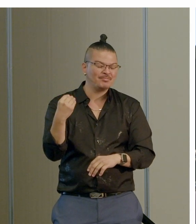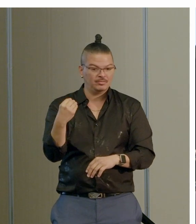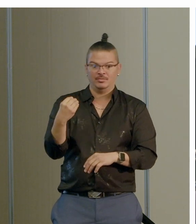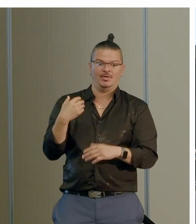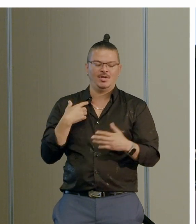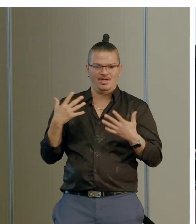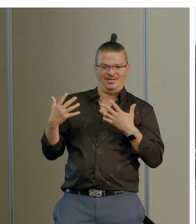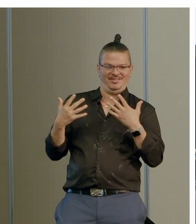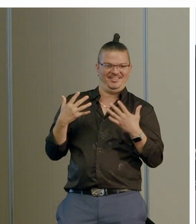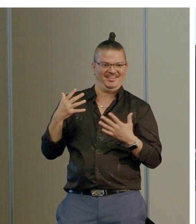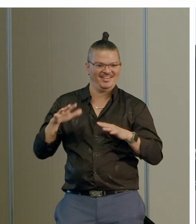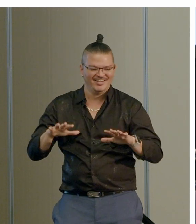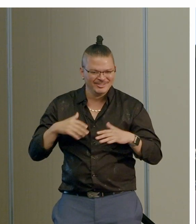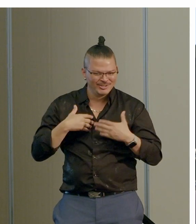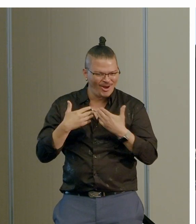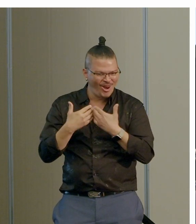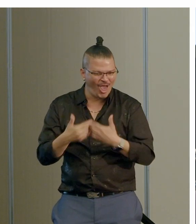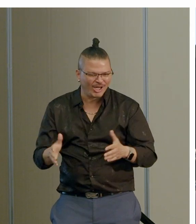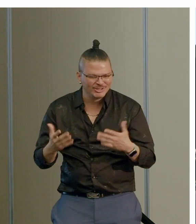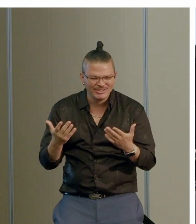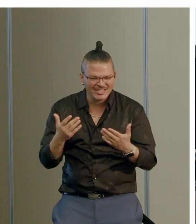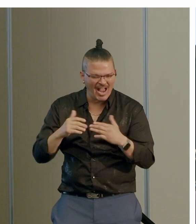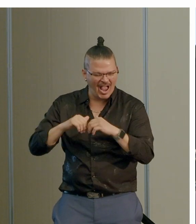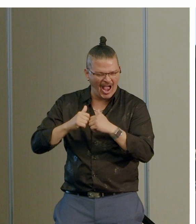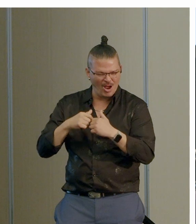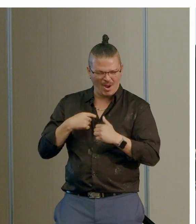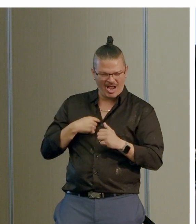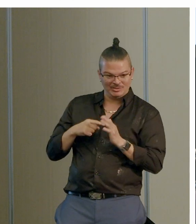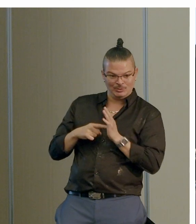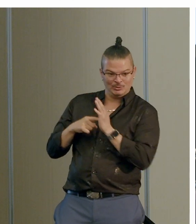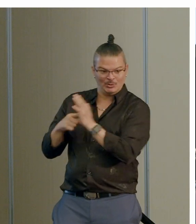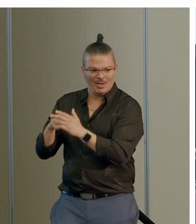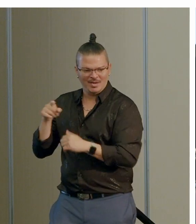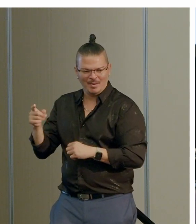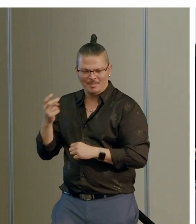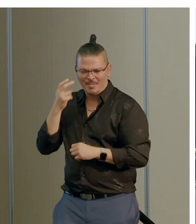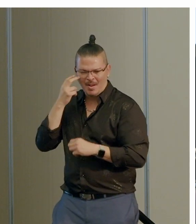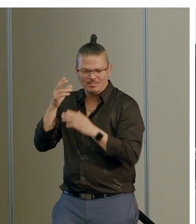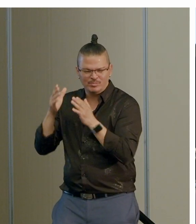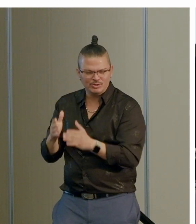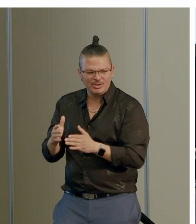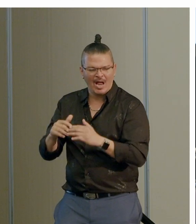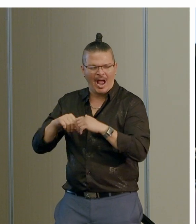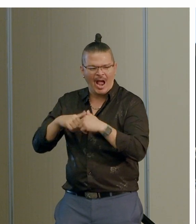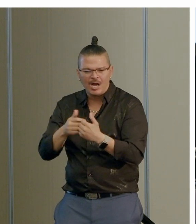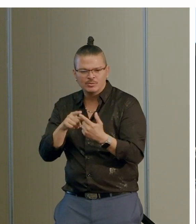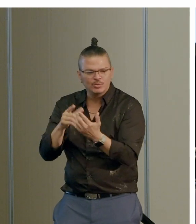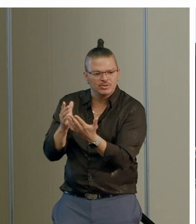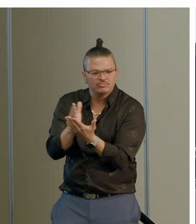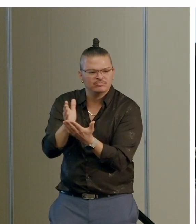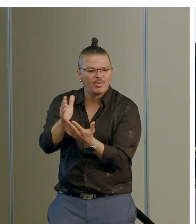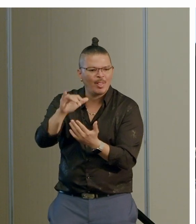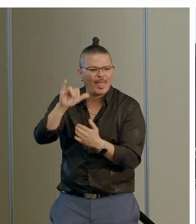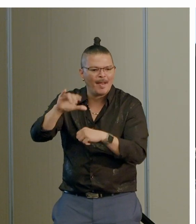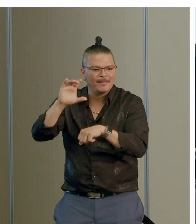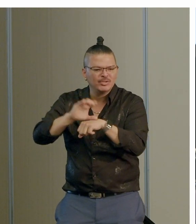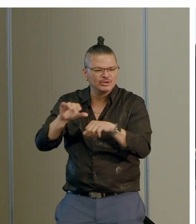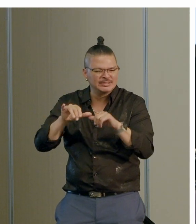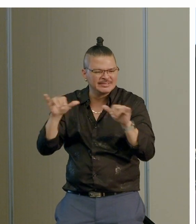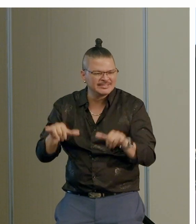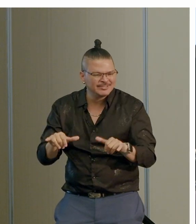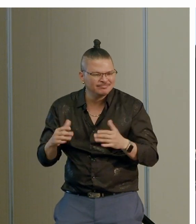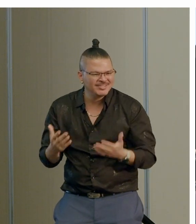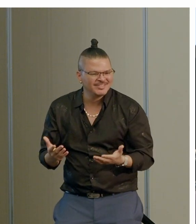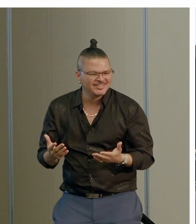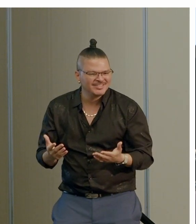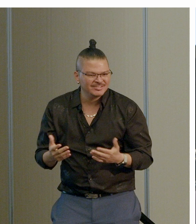how do I show her how to navigate in this system. And the IT manager walked by, she poked her head in and